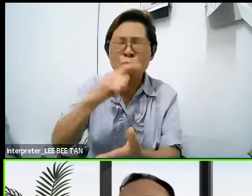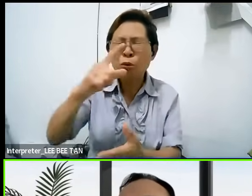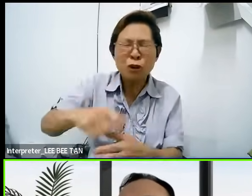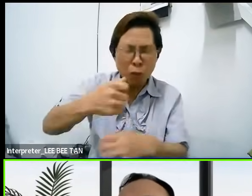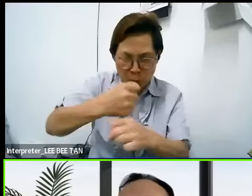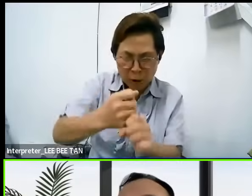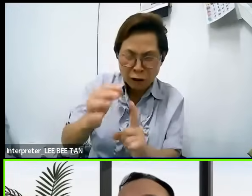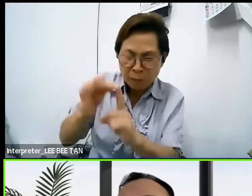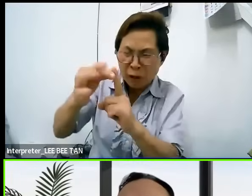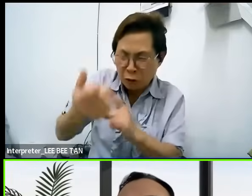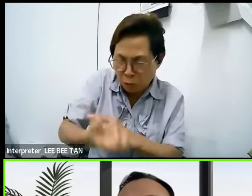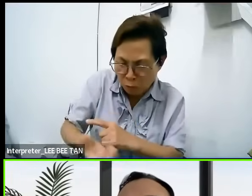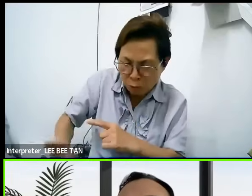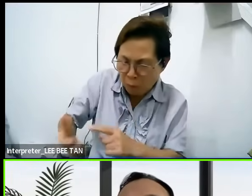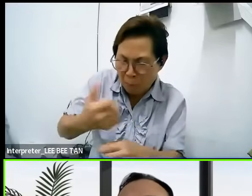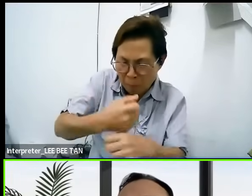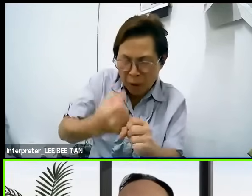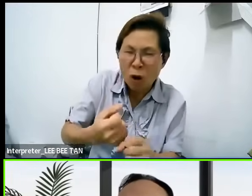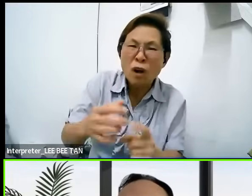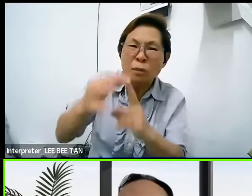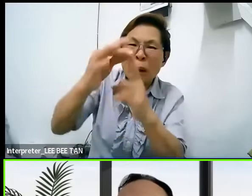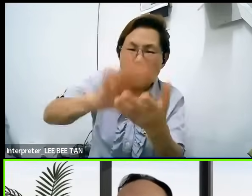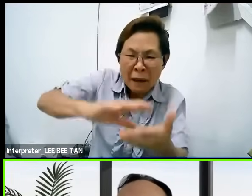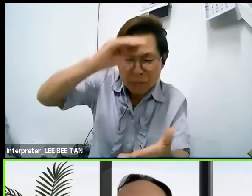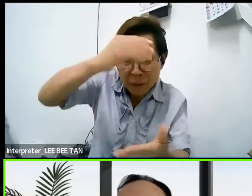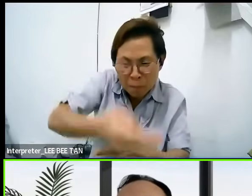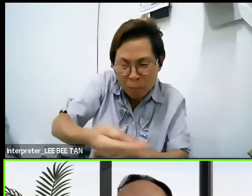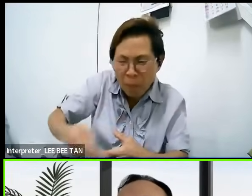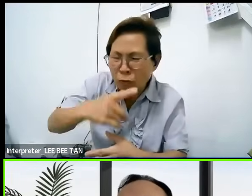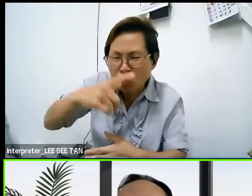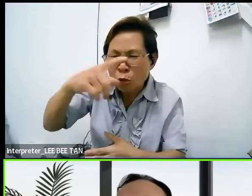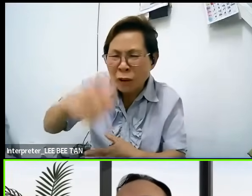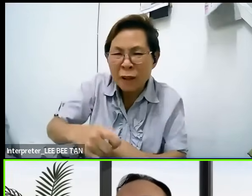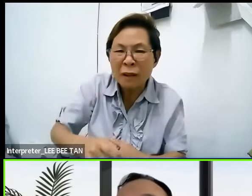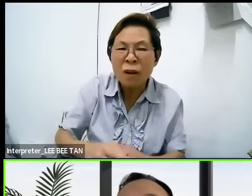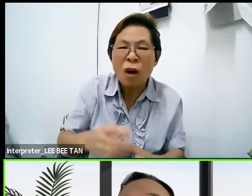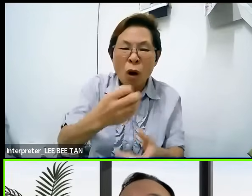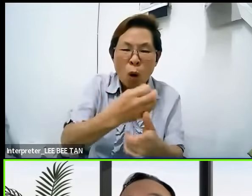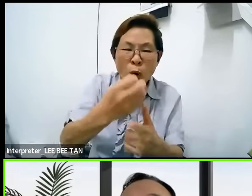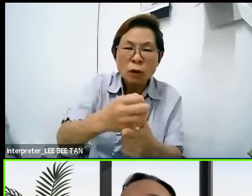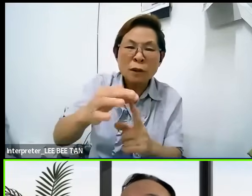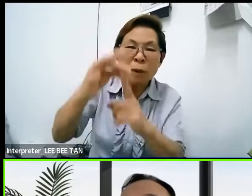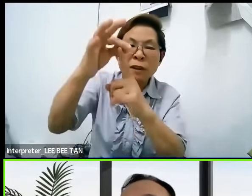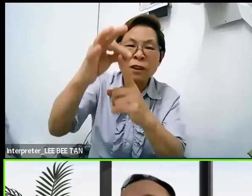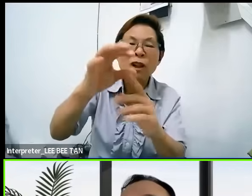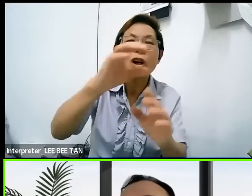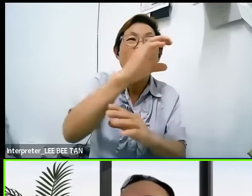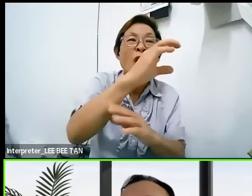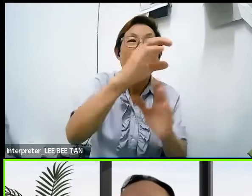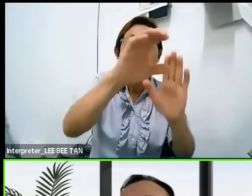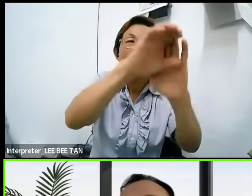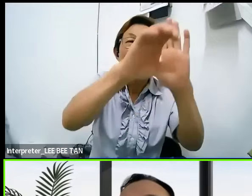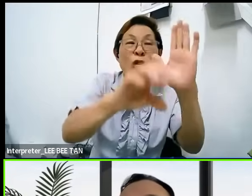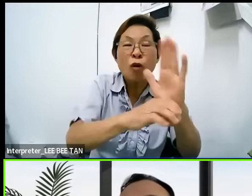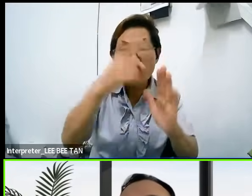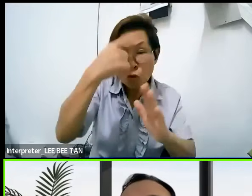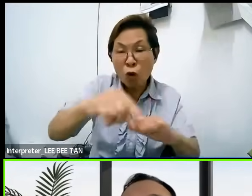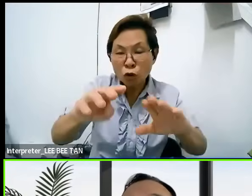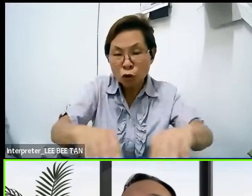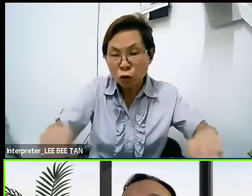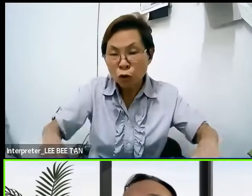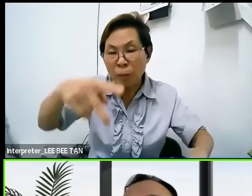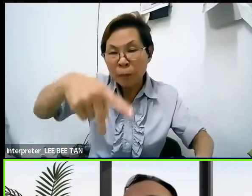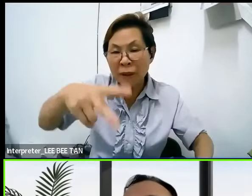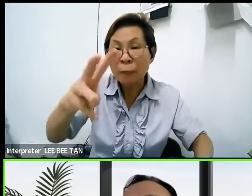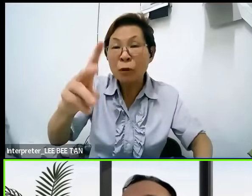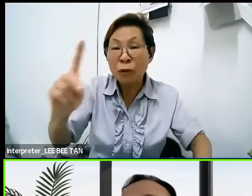or special learning materials or special you know, curriculum for the student with